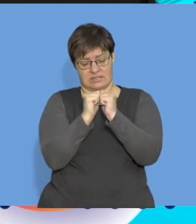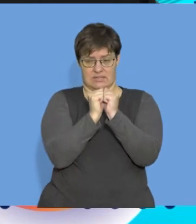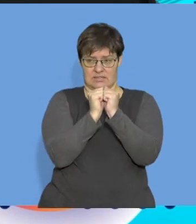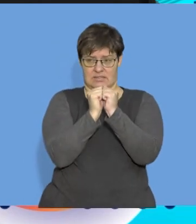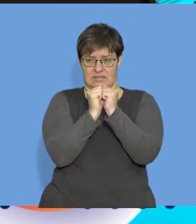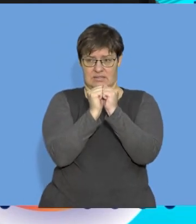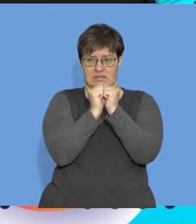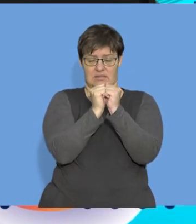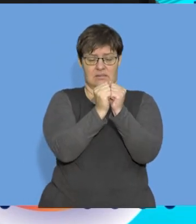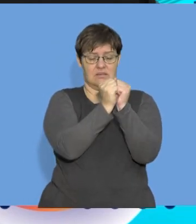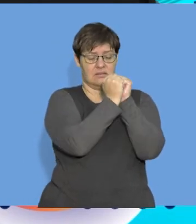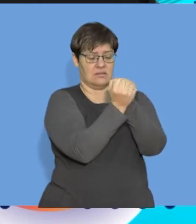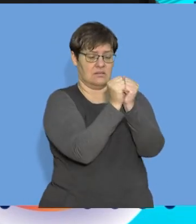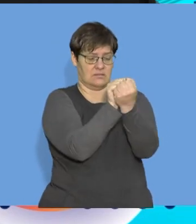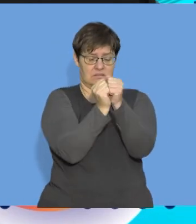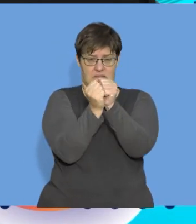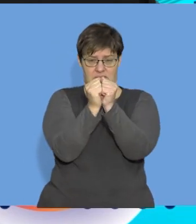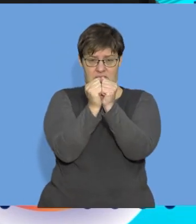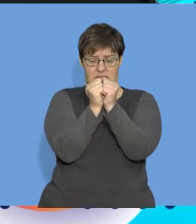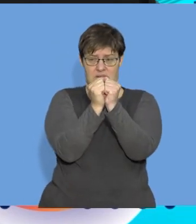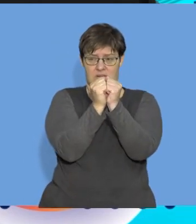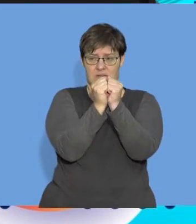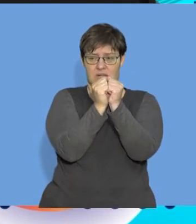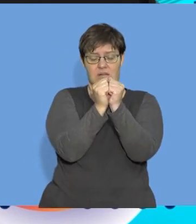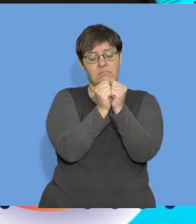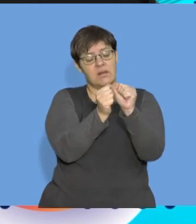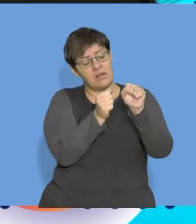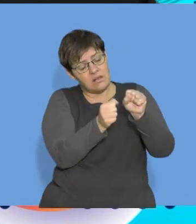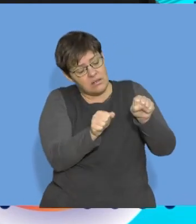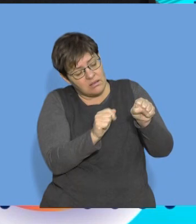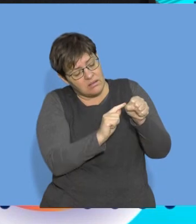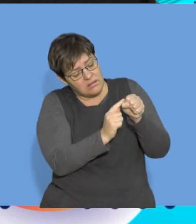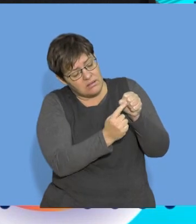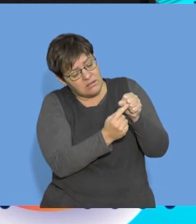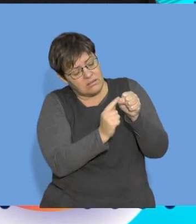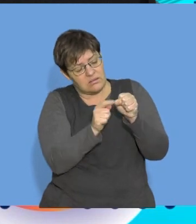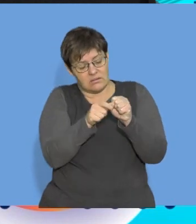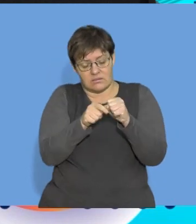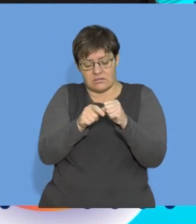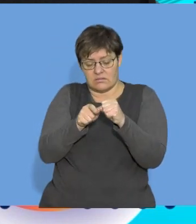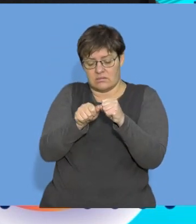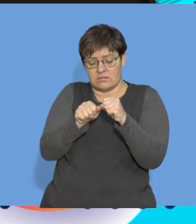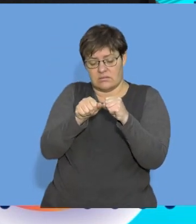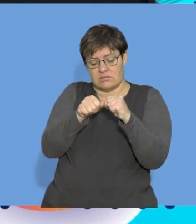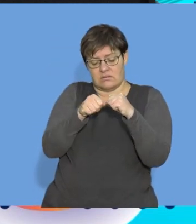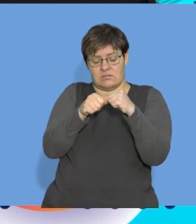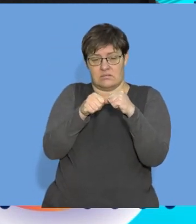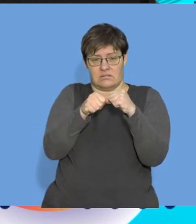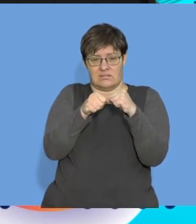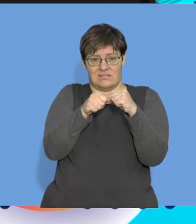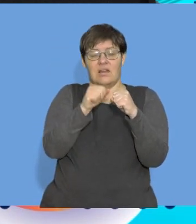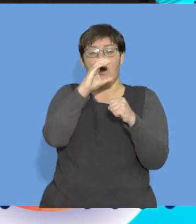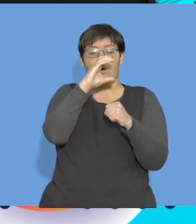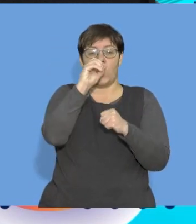do the section, the transverse section of the brain, this would be your corpus callosum. You'll remember